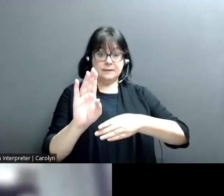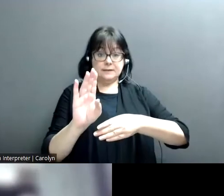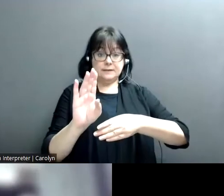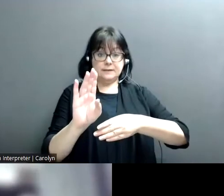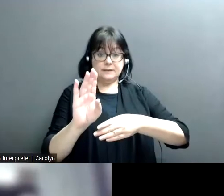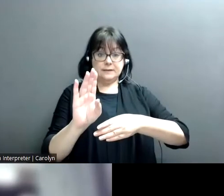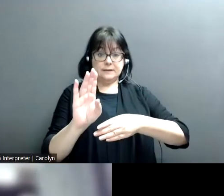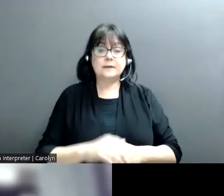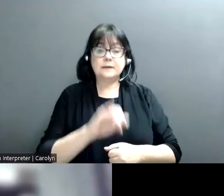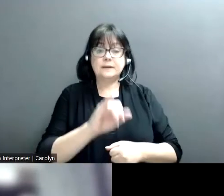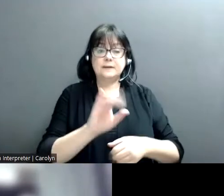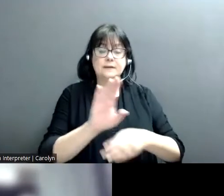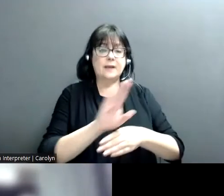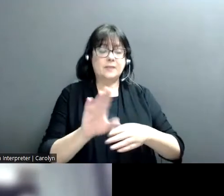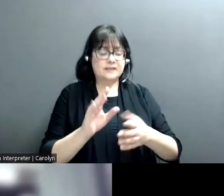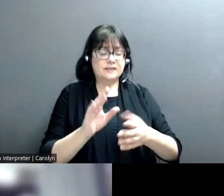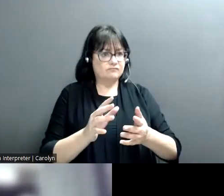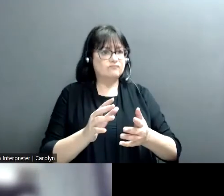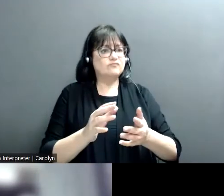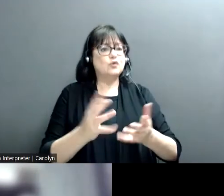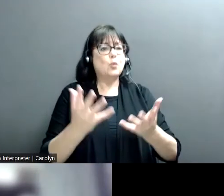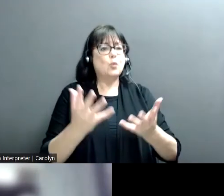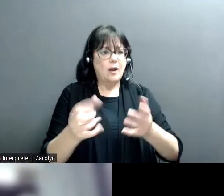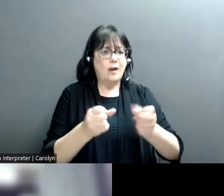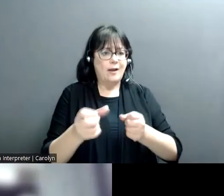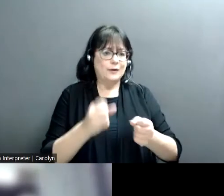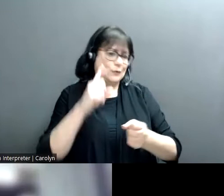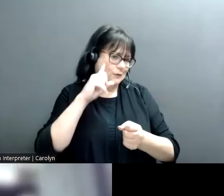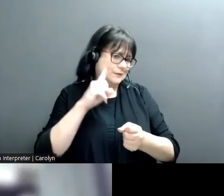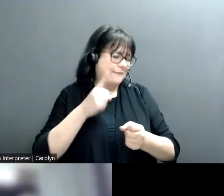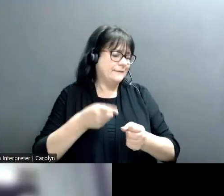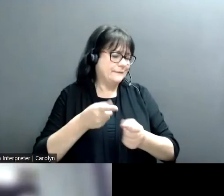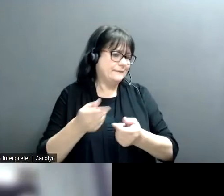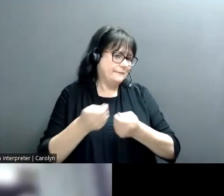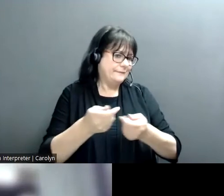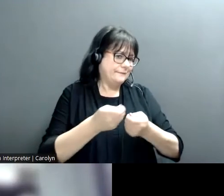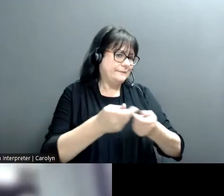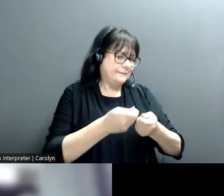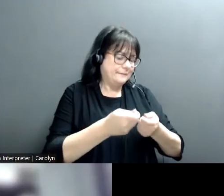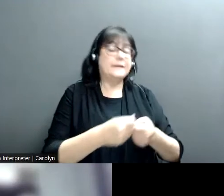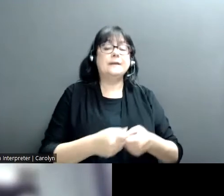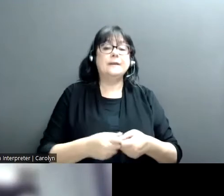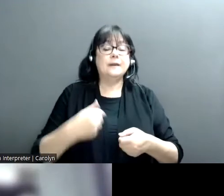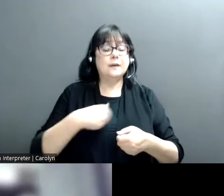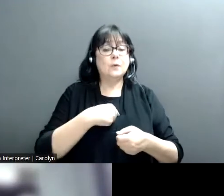in hiring from that demographic. And through our conversations, we realized that that the posting that they